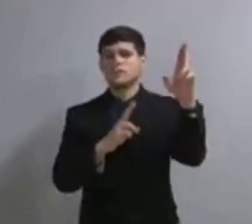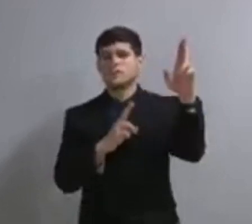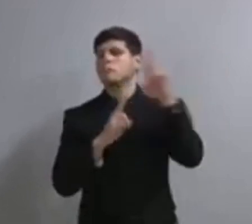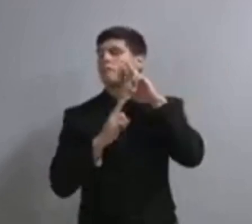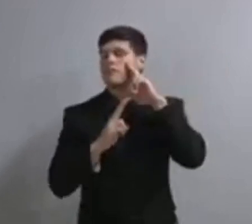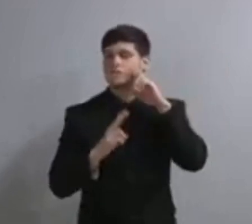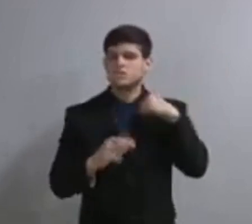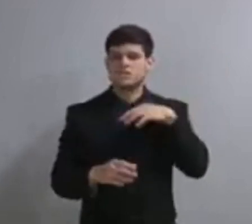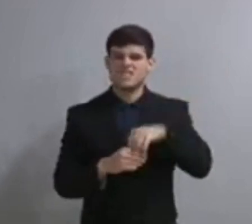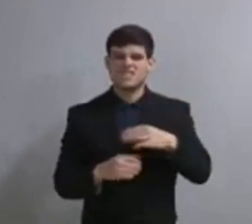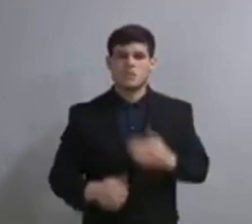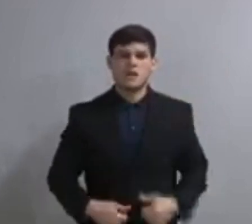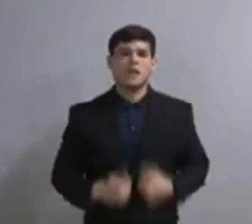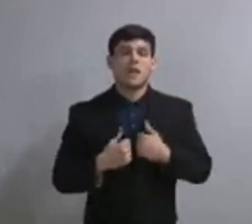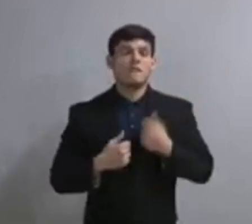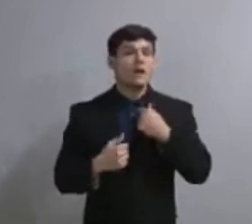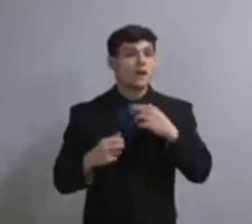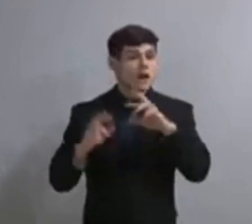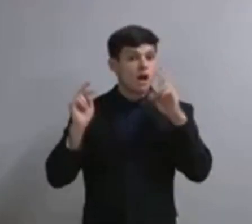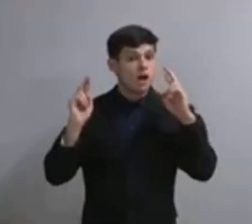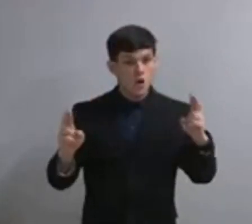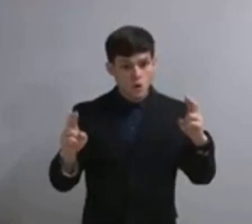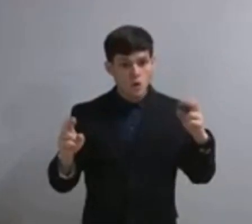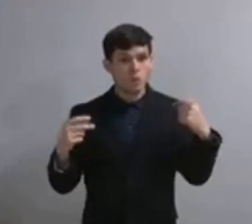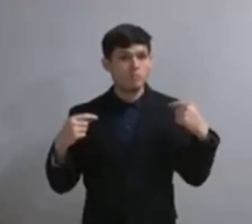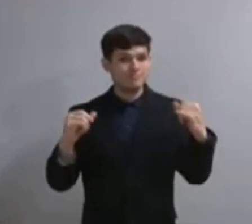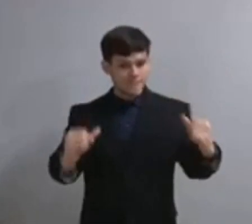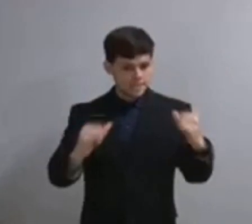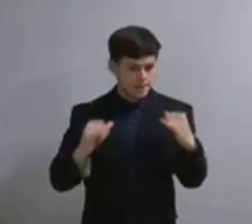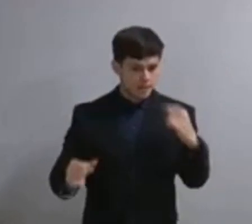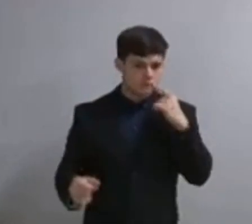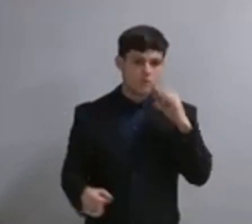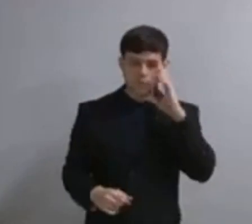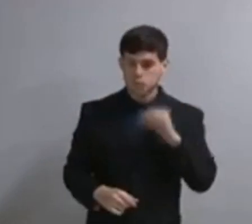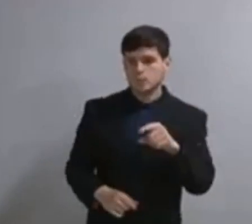of my life, and I hope it has been for you too.